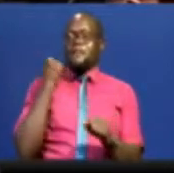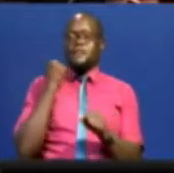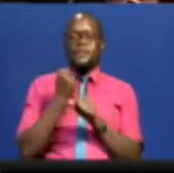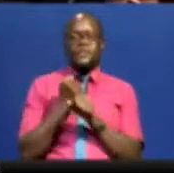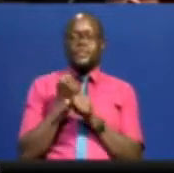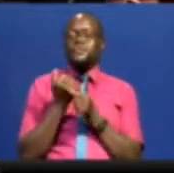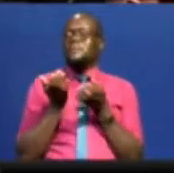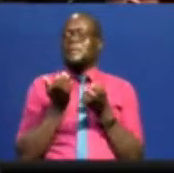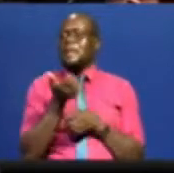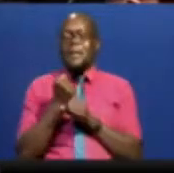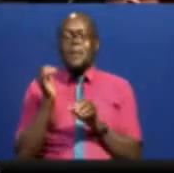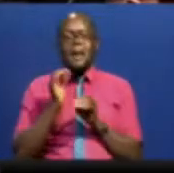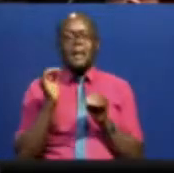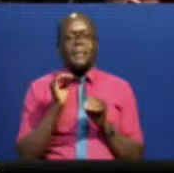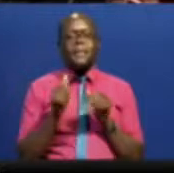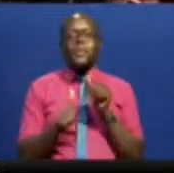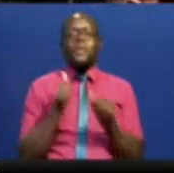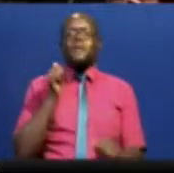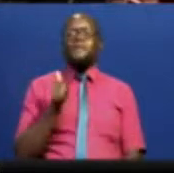business.